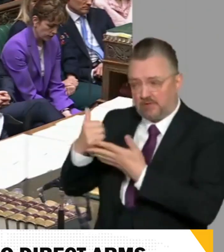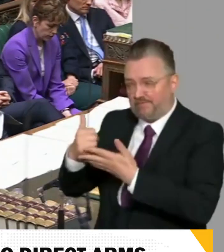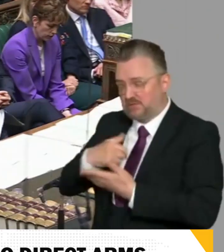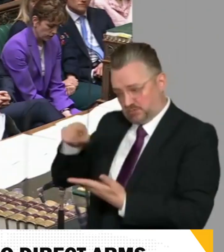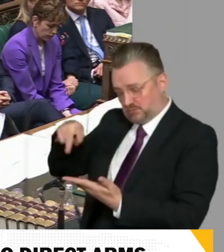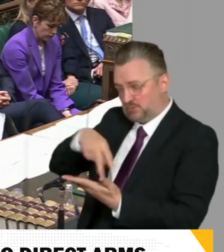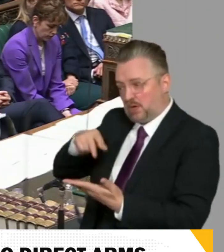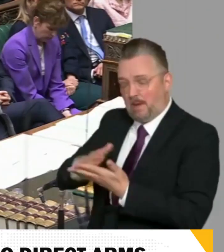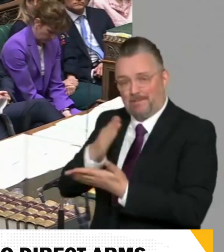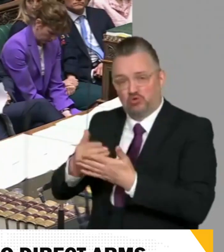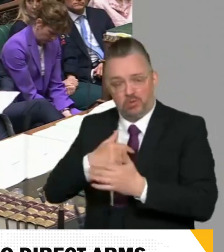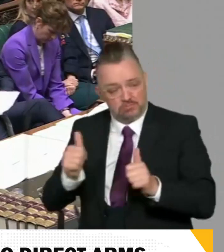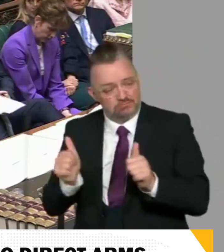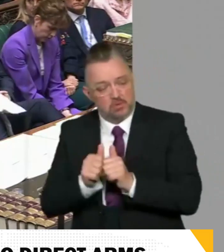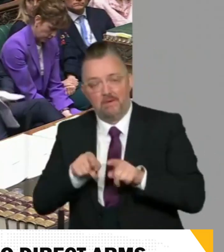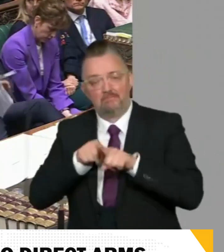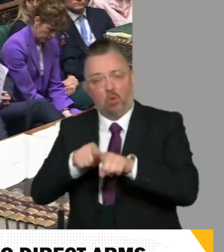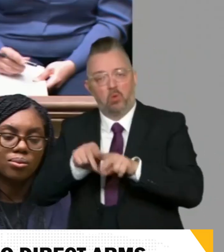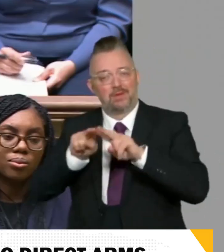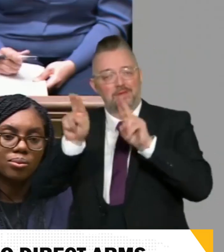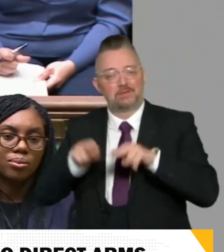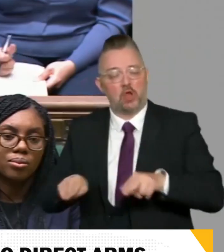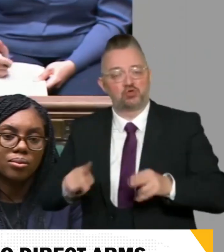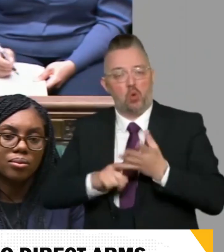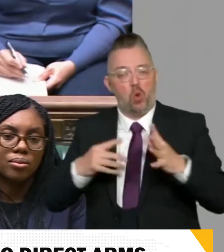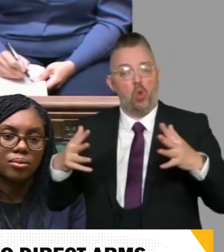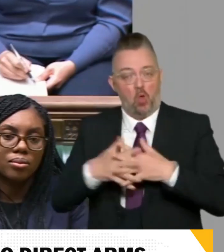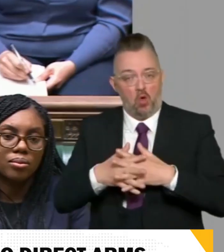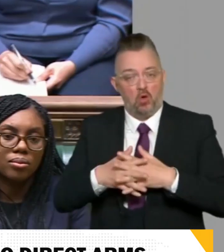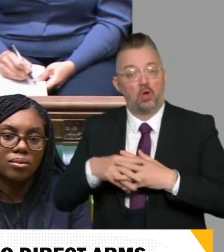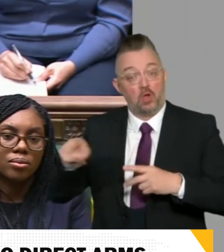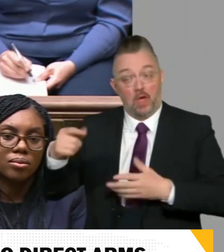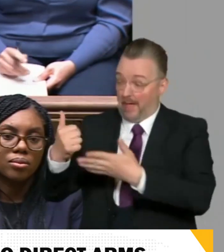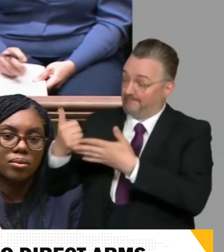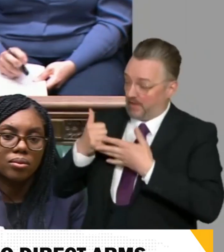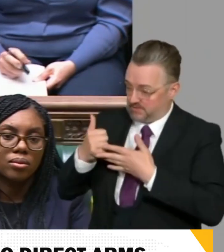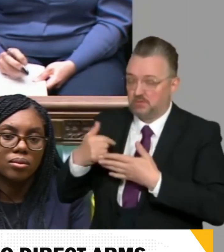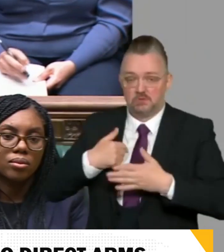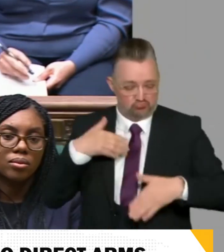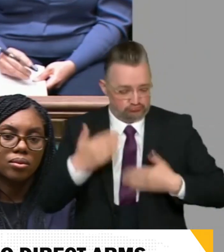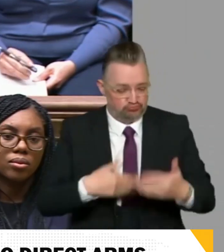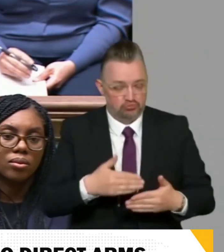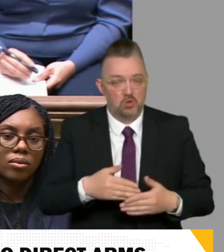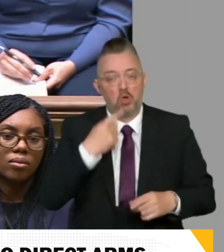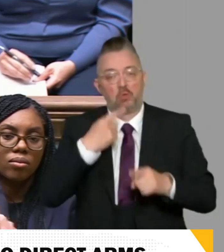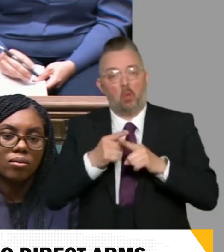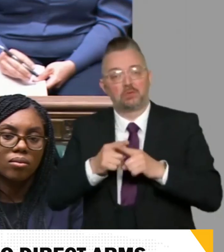ministers act in accordance with that advice. Our position with regard to export licences, as he knows, is unchanged following the